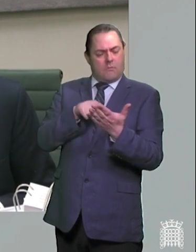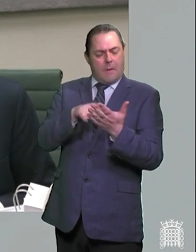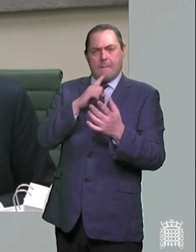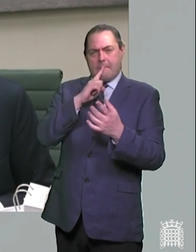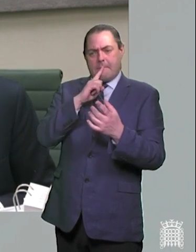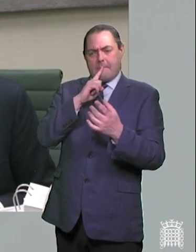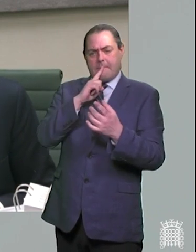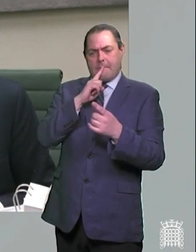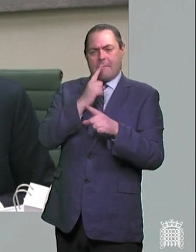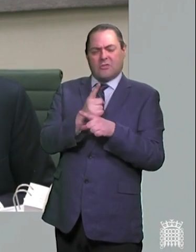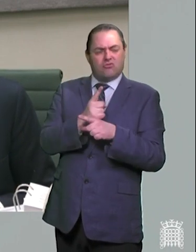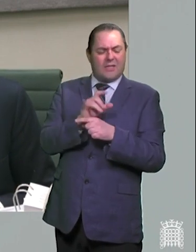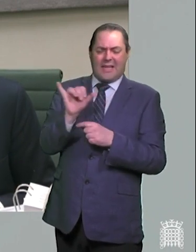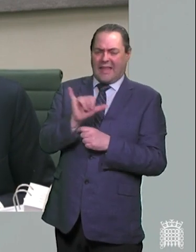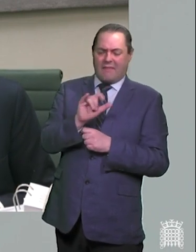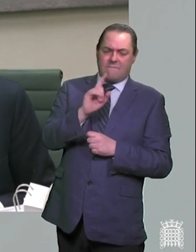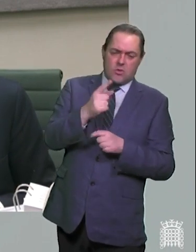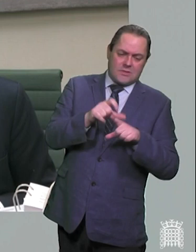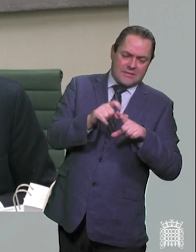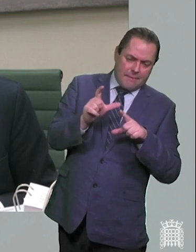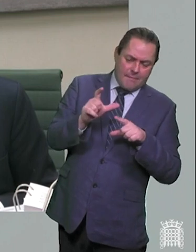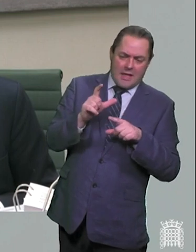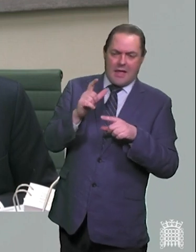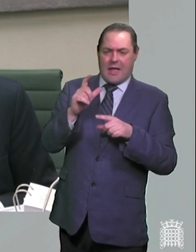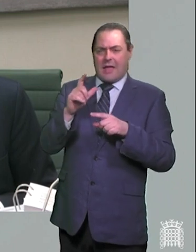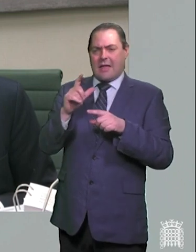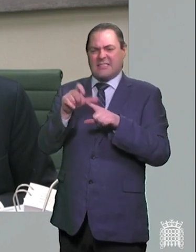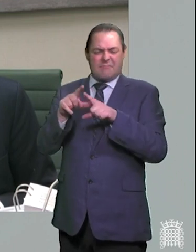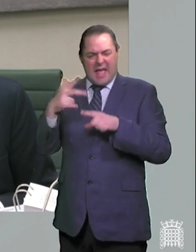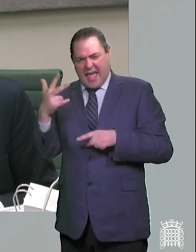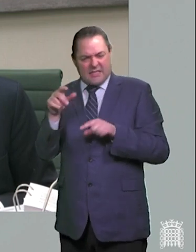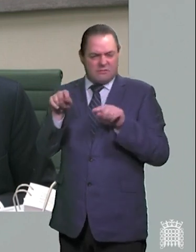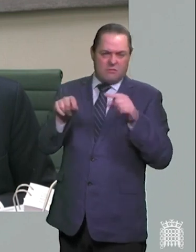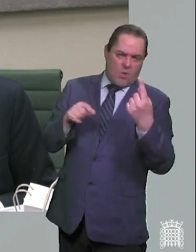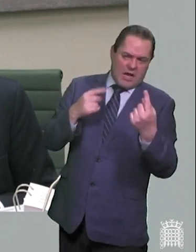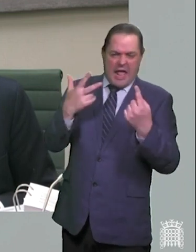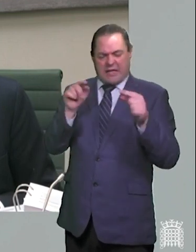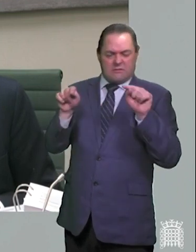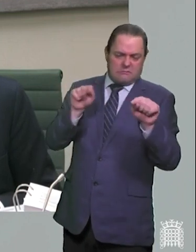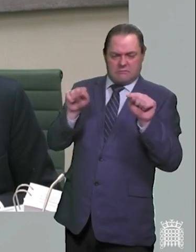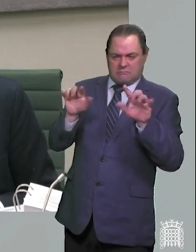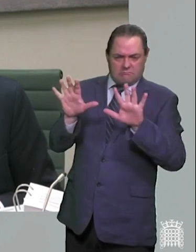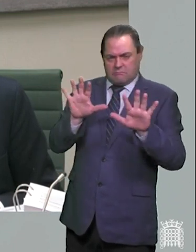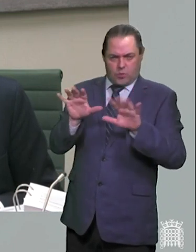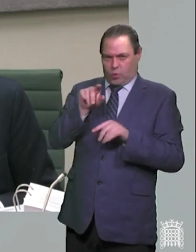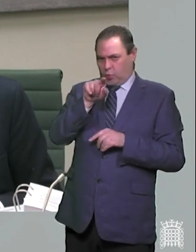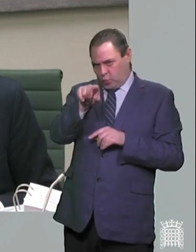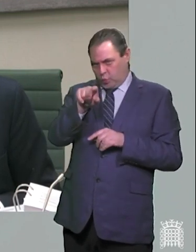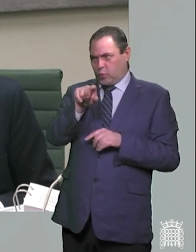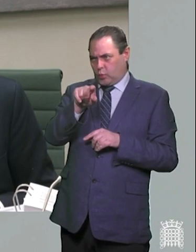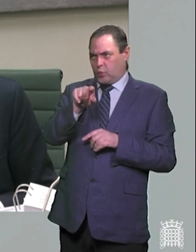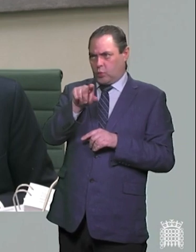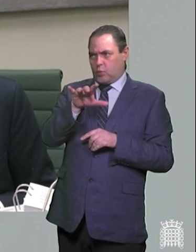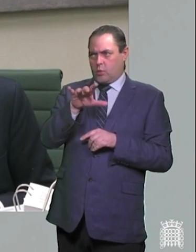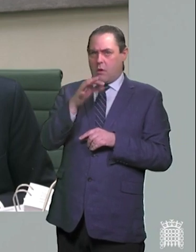mentions that either on the 1st of December or the 8th of December, she recalls you asking, we did follow